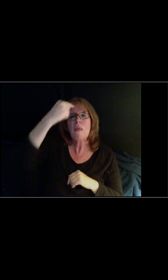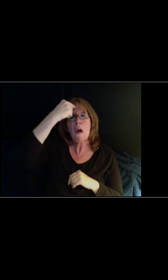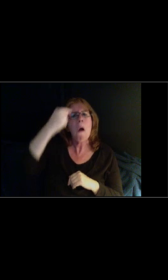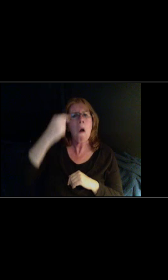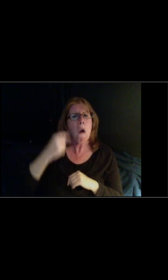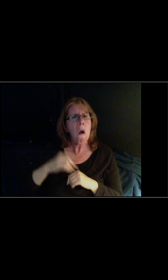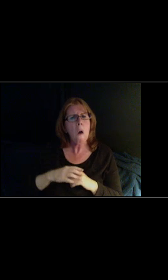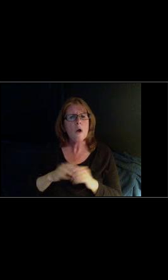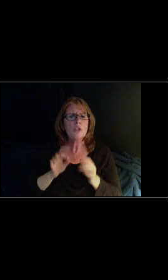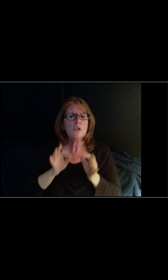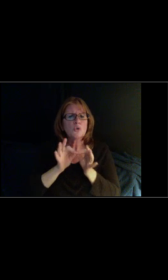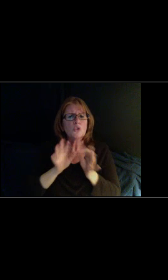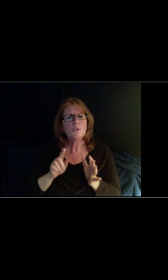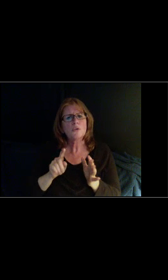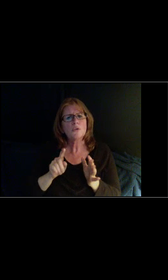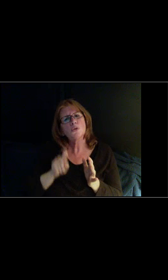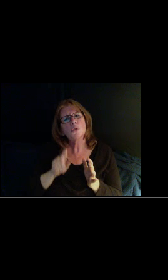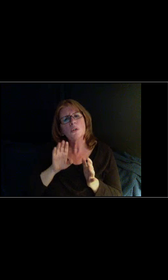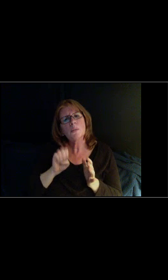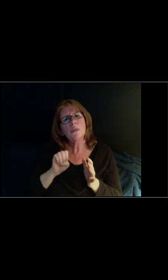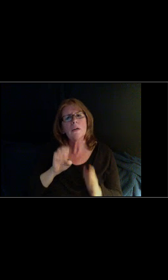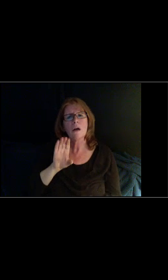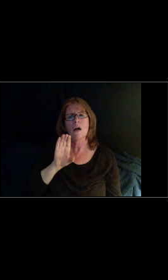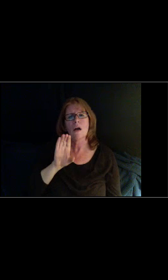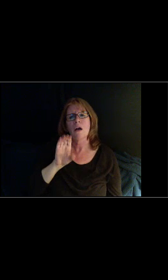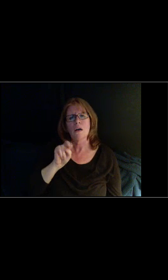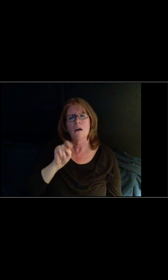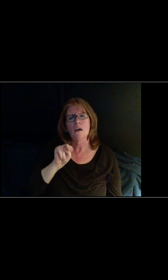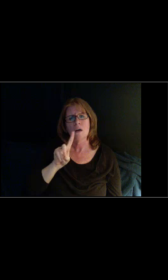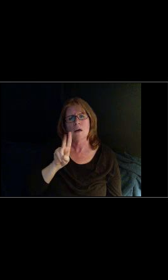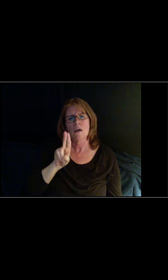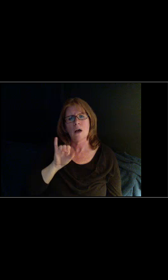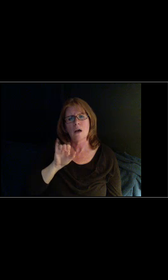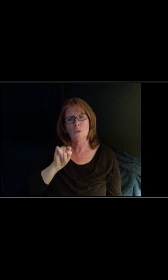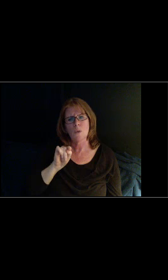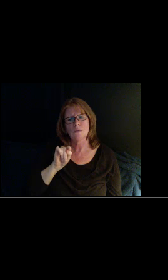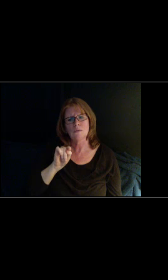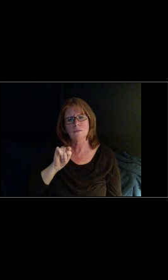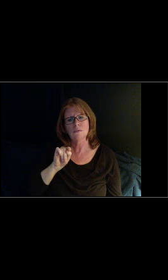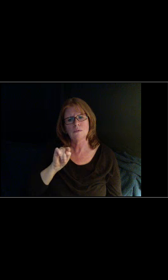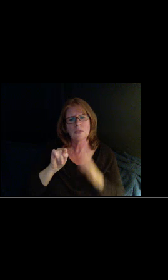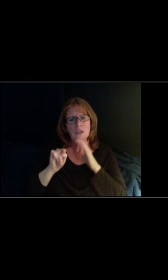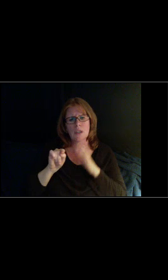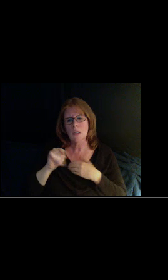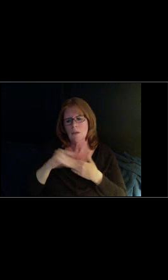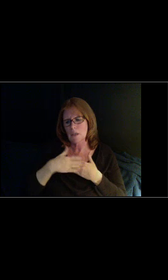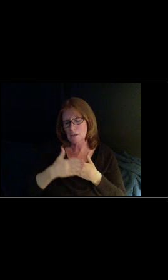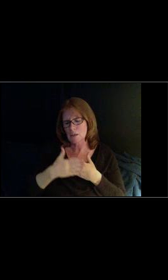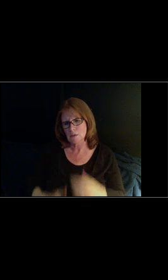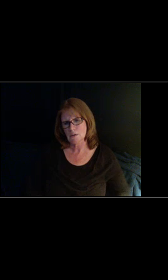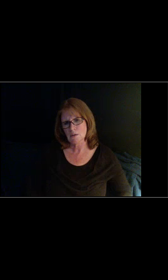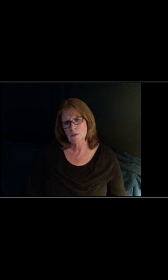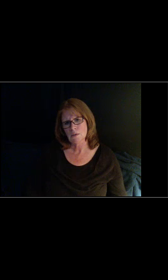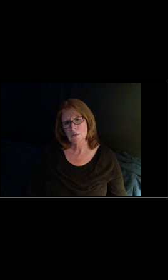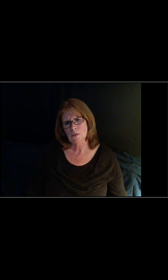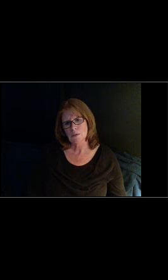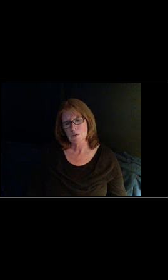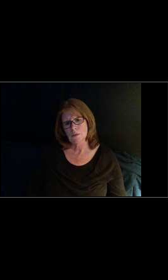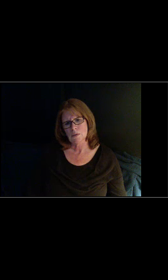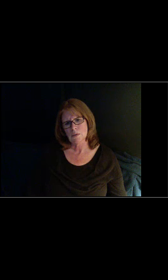to. In the 1970s, the thought was that an interpreter should be a conduit. That was